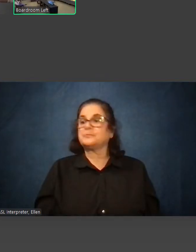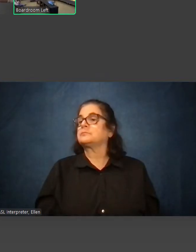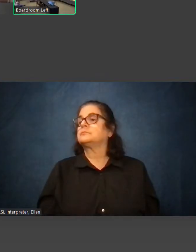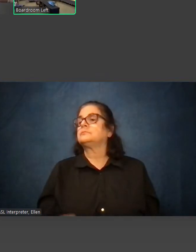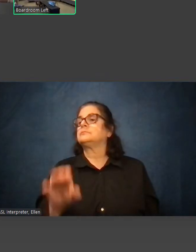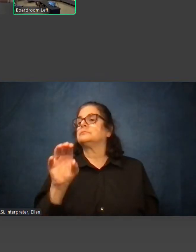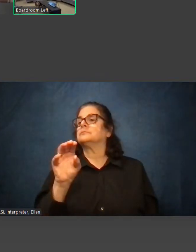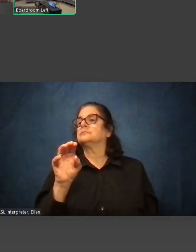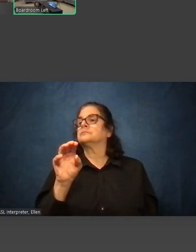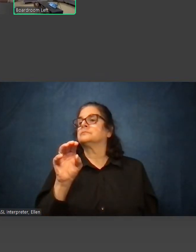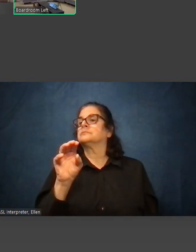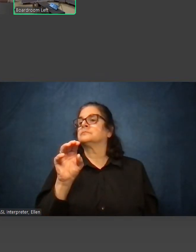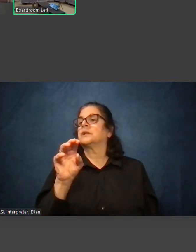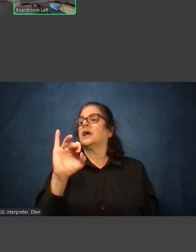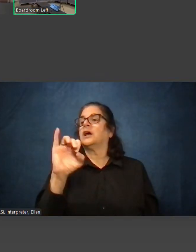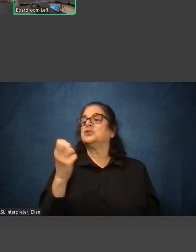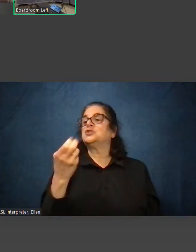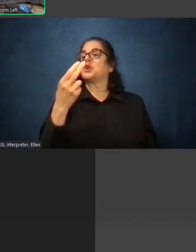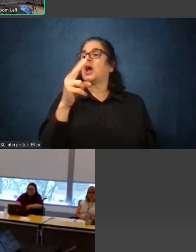Gonzalez.